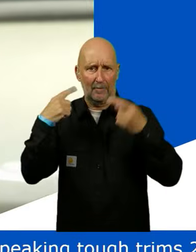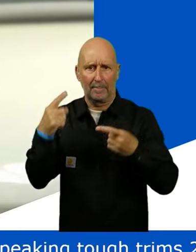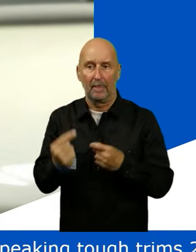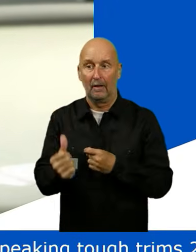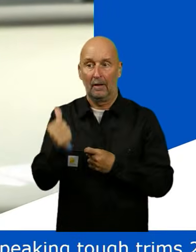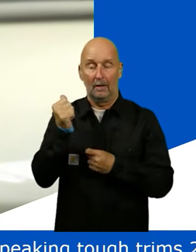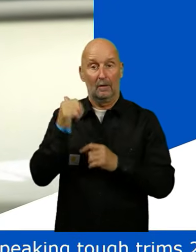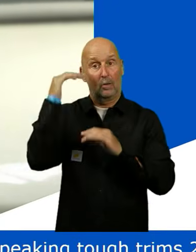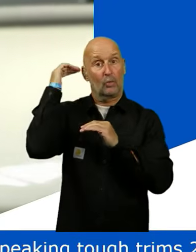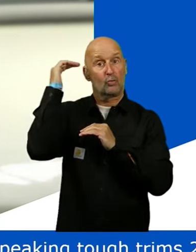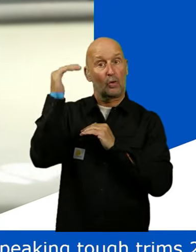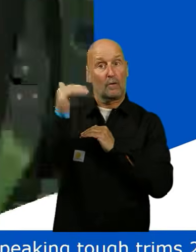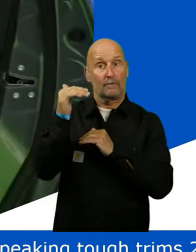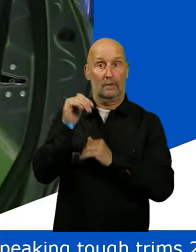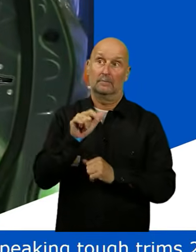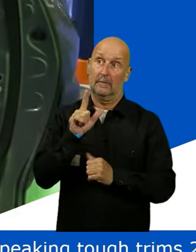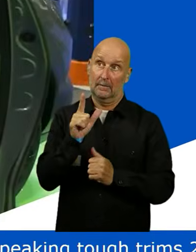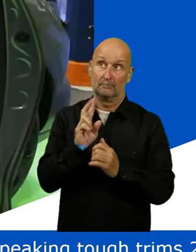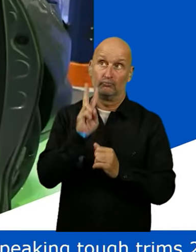glass roof.